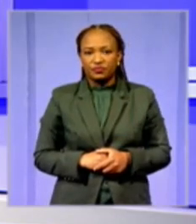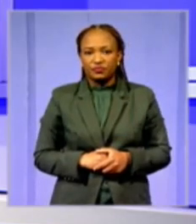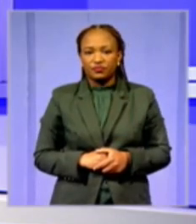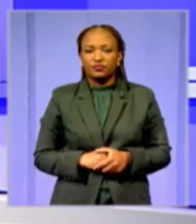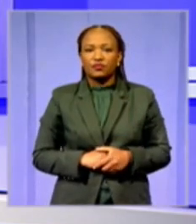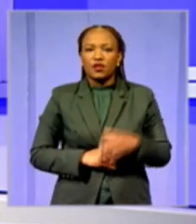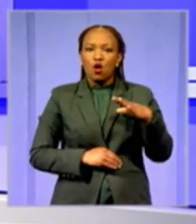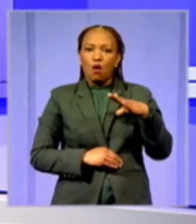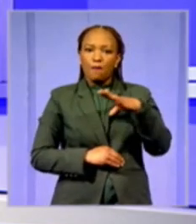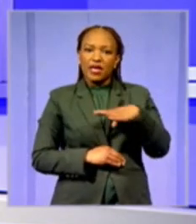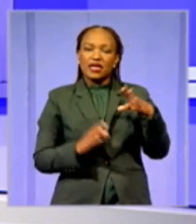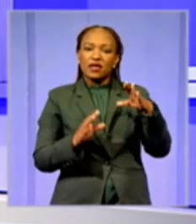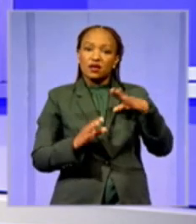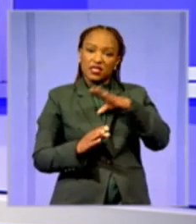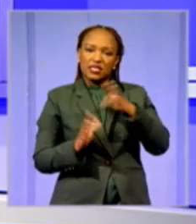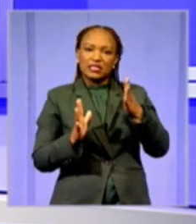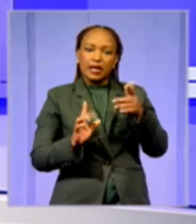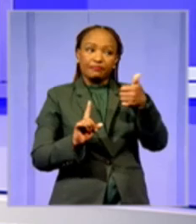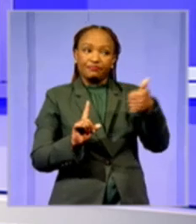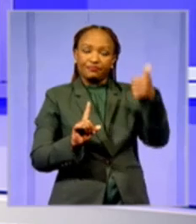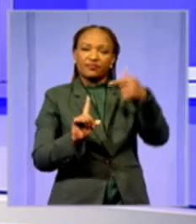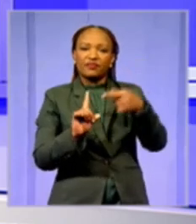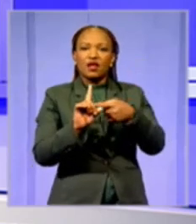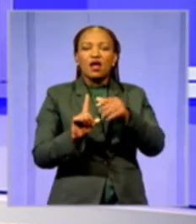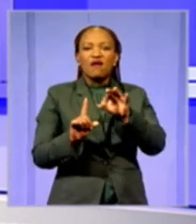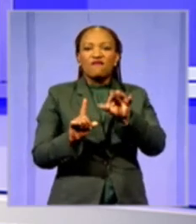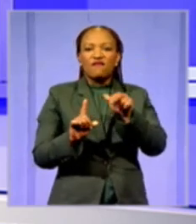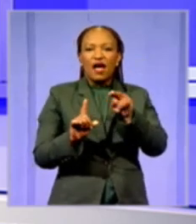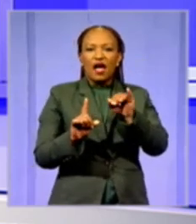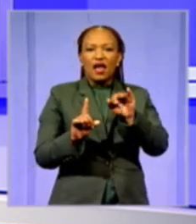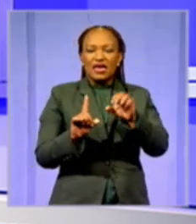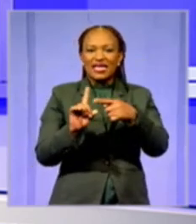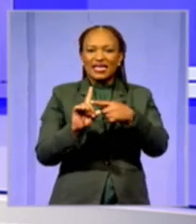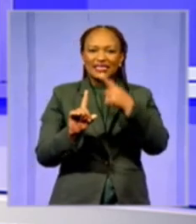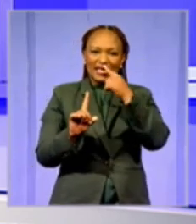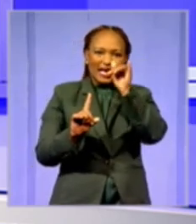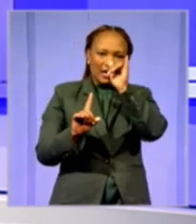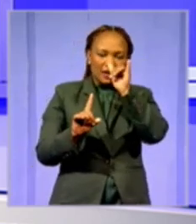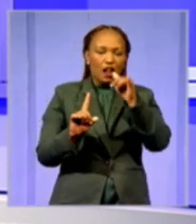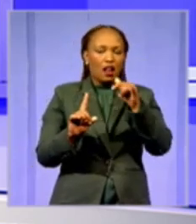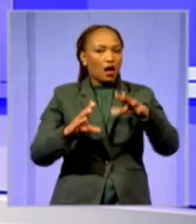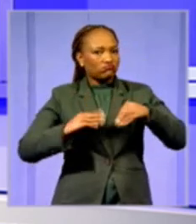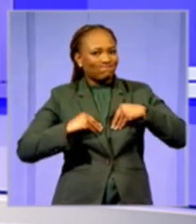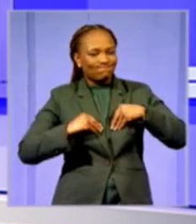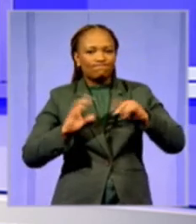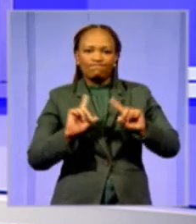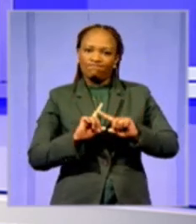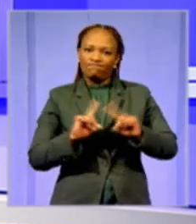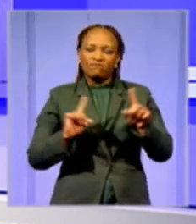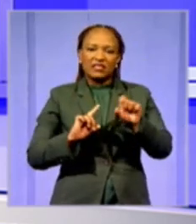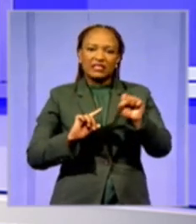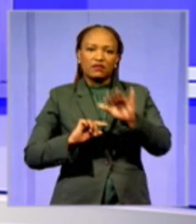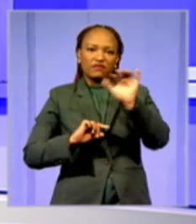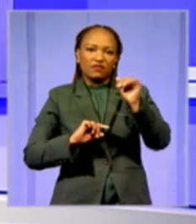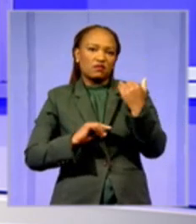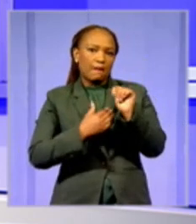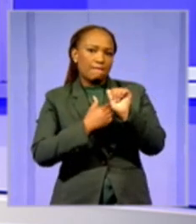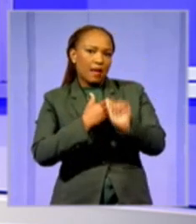Mokomišenara wa mapodisi bosetšhaba Fani Masemola a re bosenyi ga bone bo amogelesega mono Afrika Borwa. Mo kgweding e